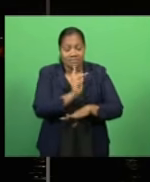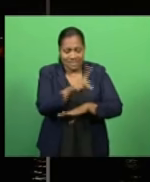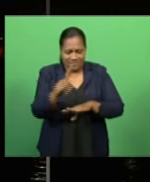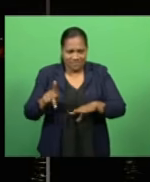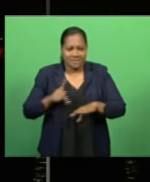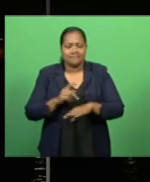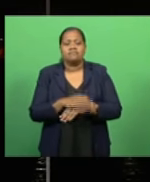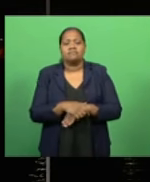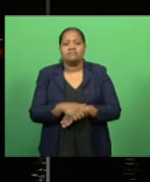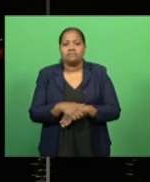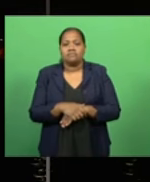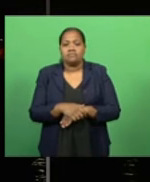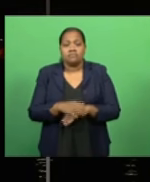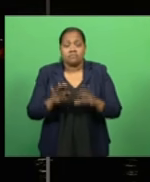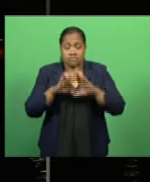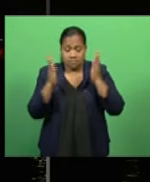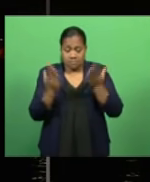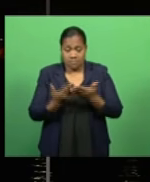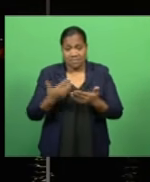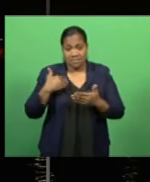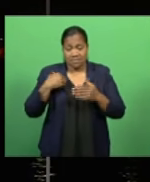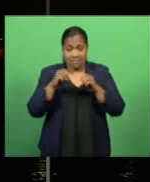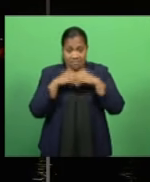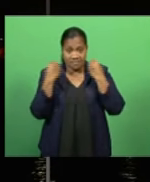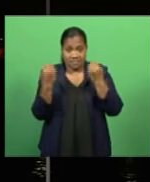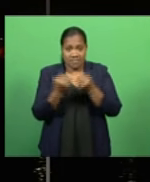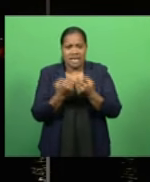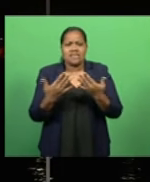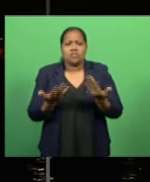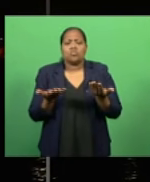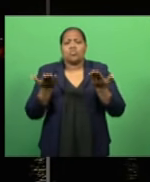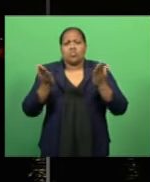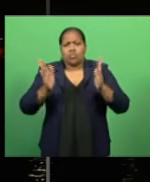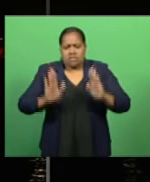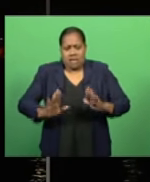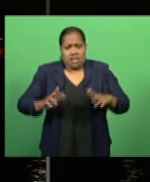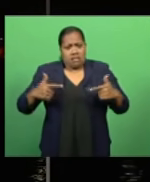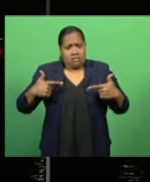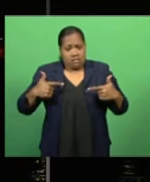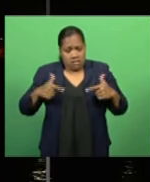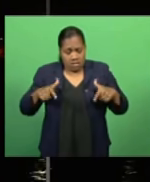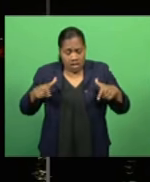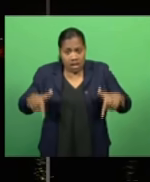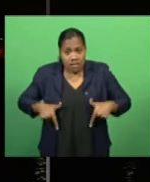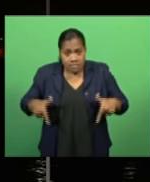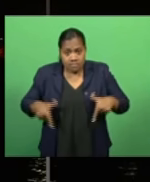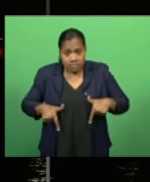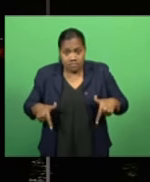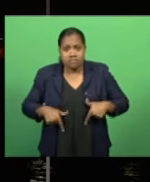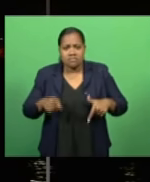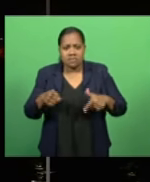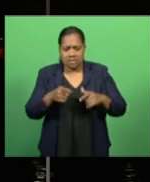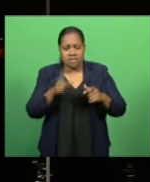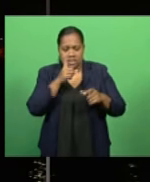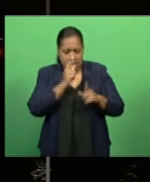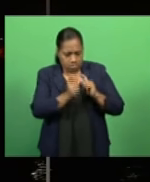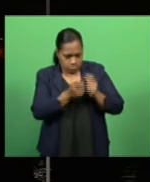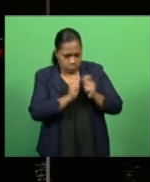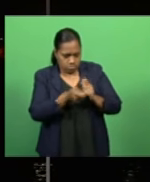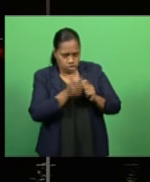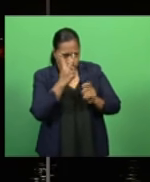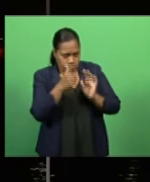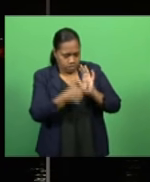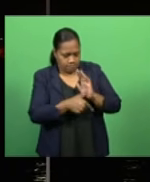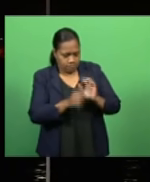Turning overseas, the World Health Organization says dead lung cells could be what's causing people to test positive twice for